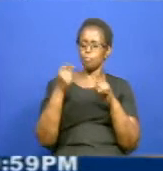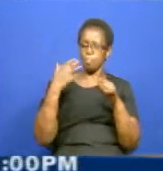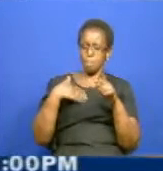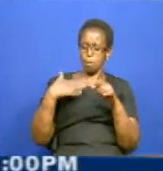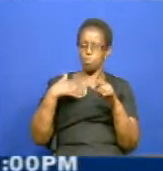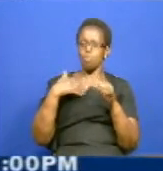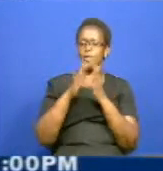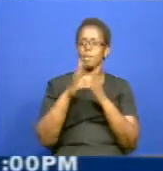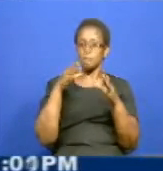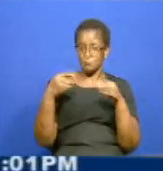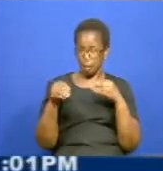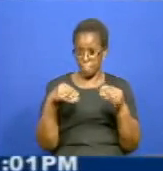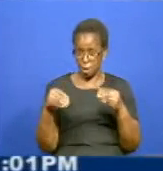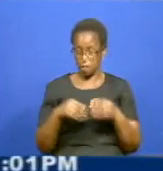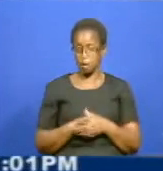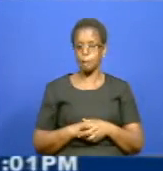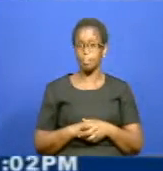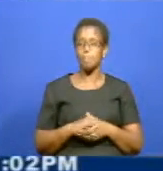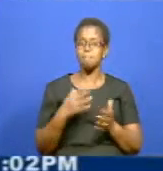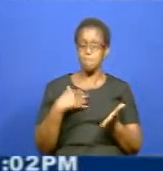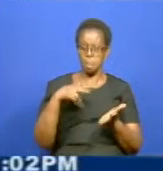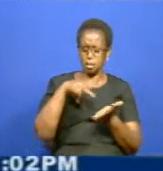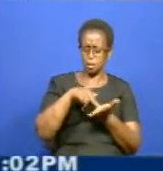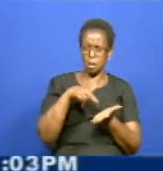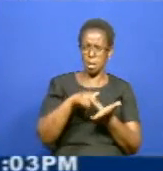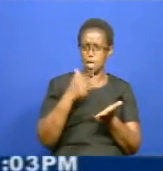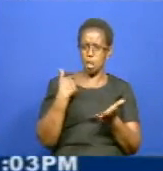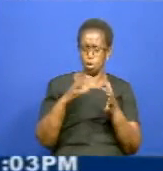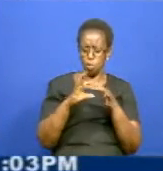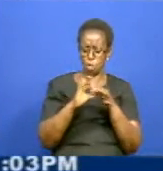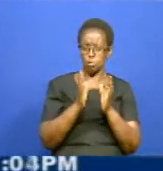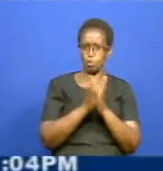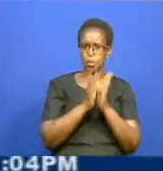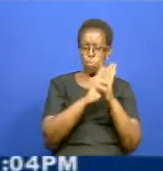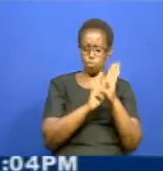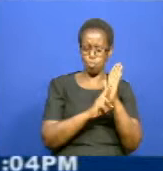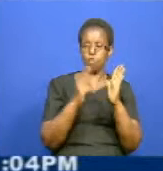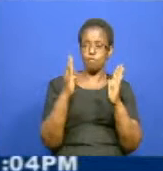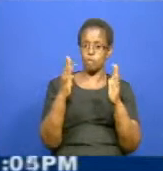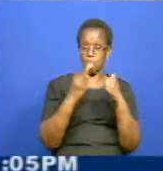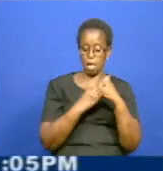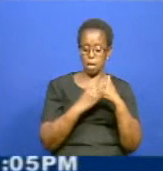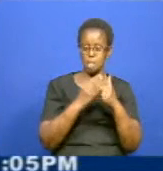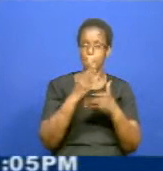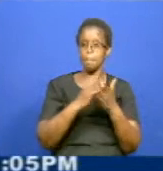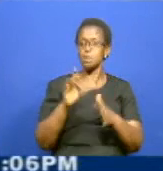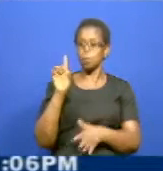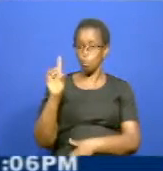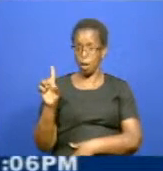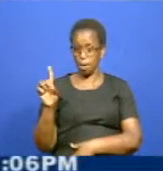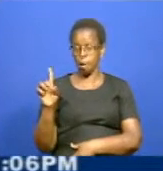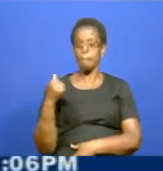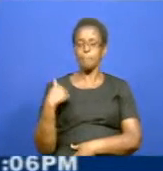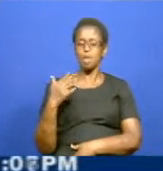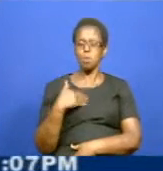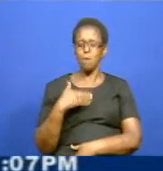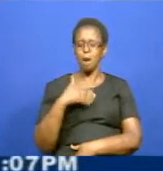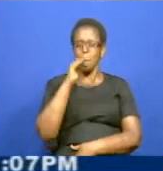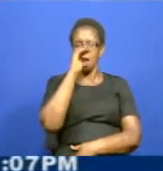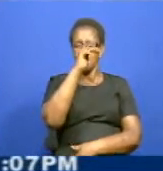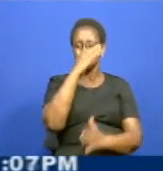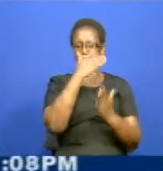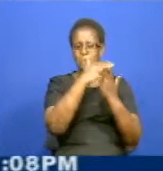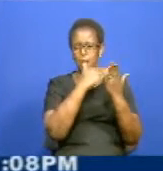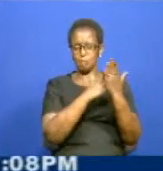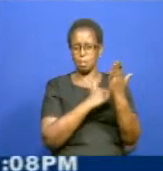Speaker, sir, I rise pursuant to Standing Order 48-1 to seek a statement from the Standing Committee